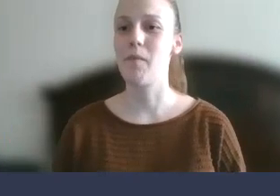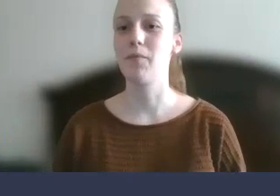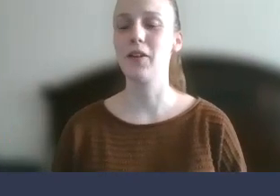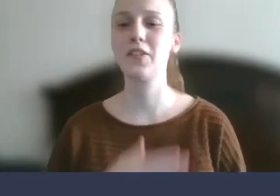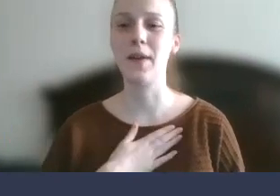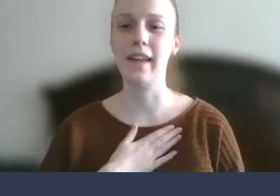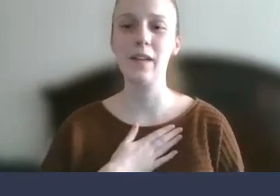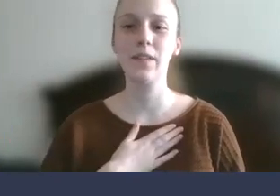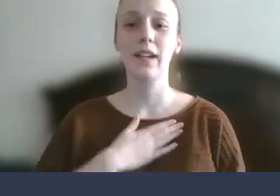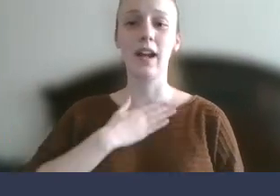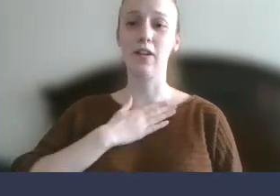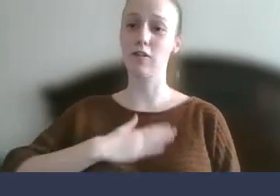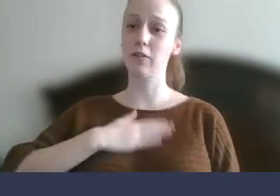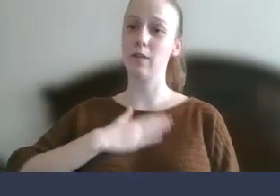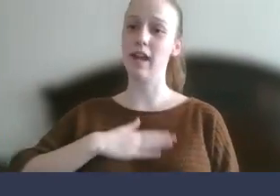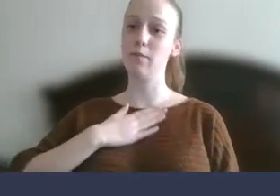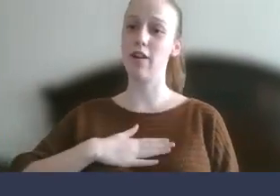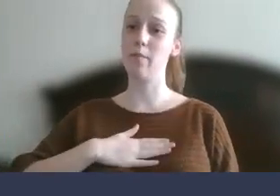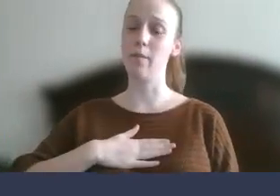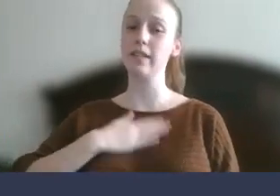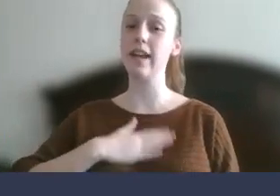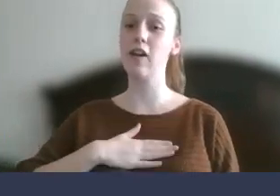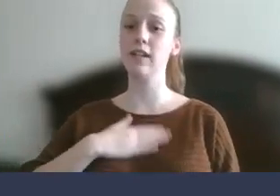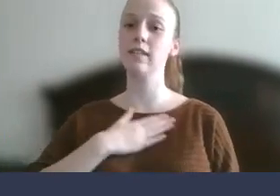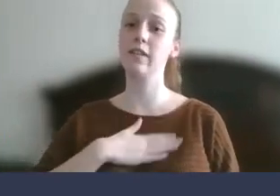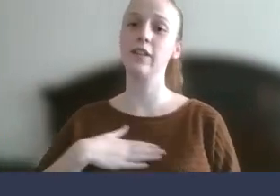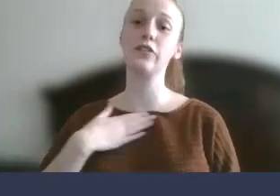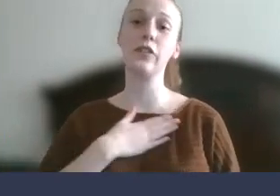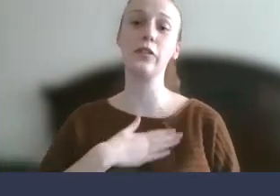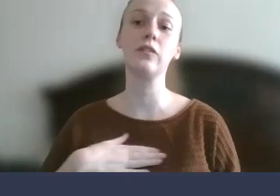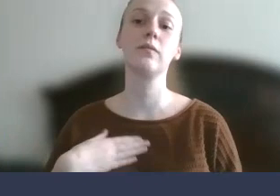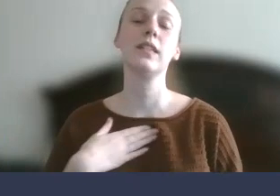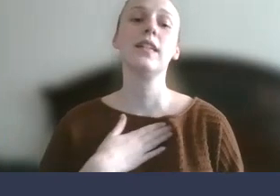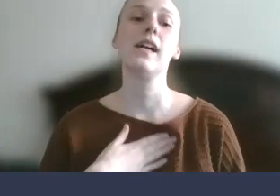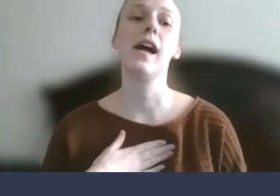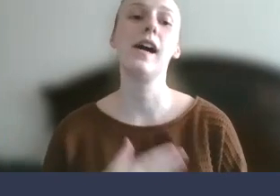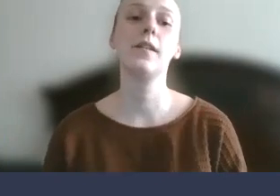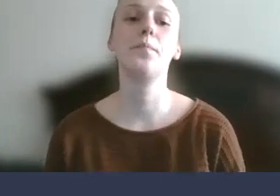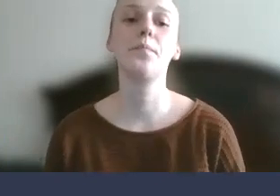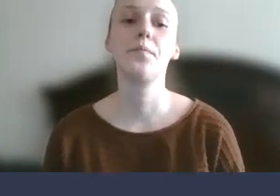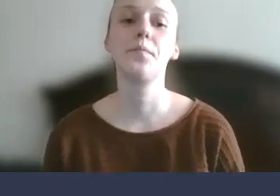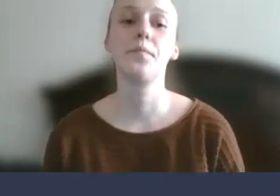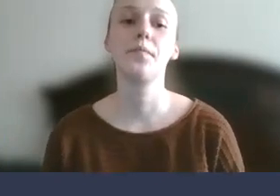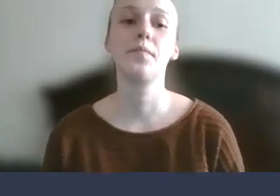please. They'll just smack it. They'll also sometimes rub up and down instead of in a circle.